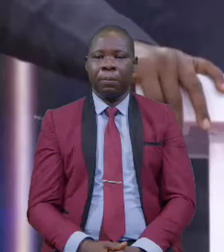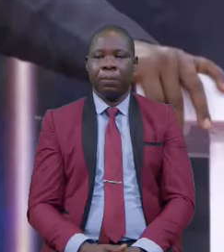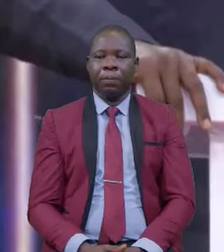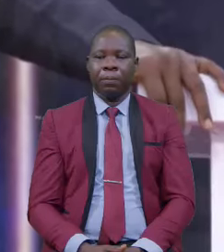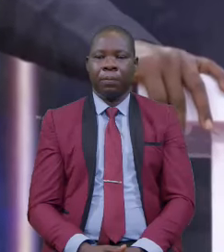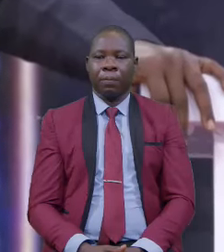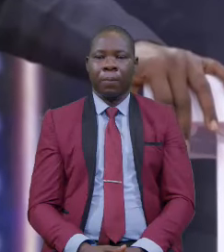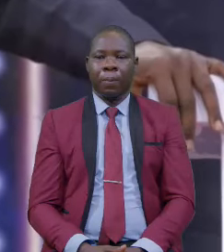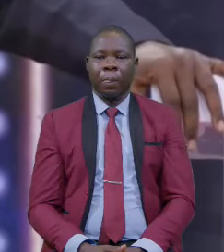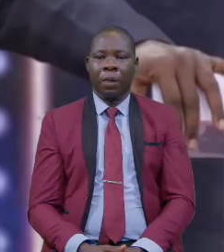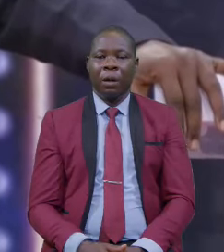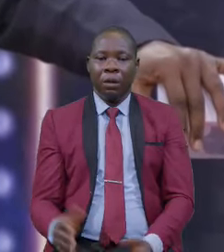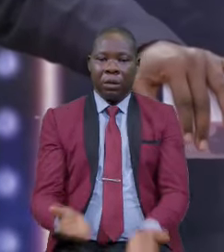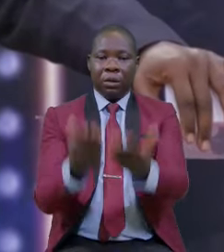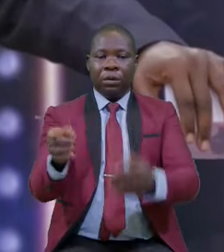Lift you up.